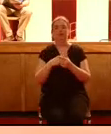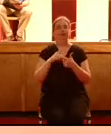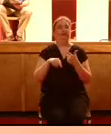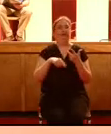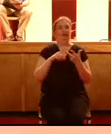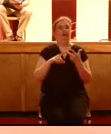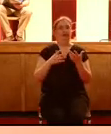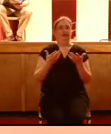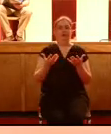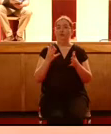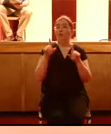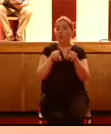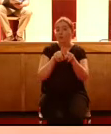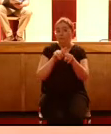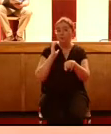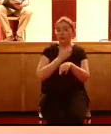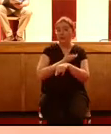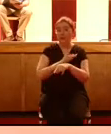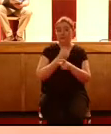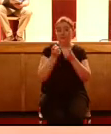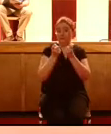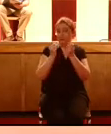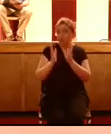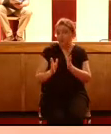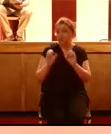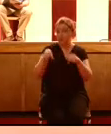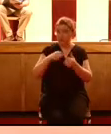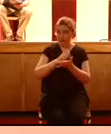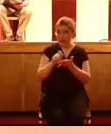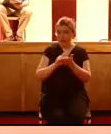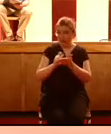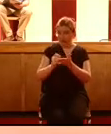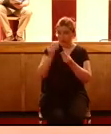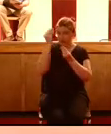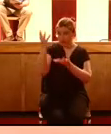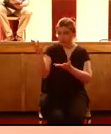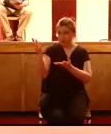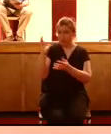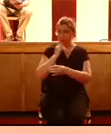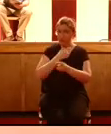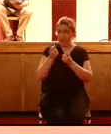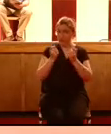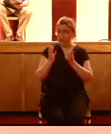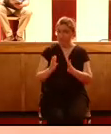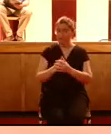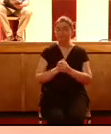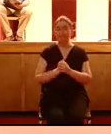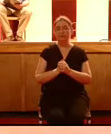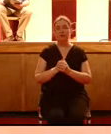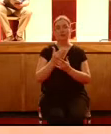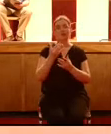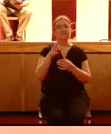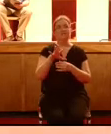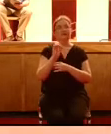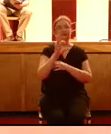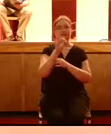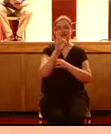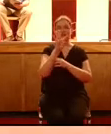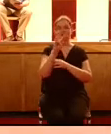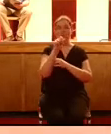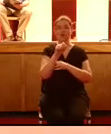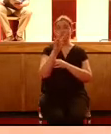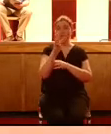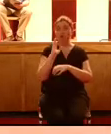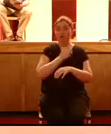also on the administration, they get to rate their administrators. From the surveys, we found that 94.12% of our teachers